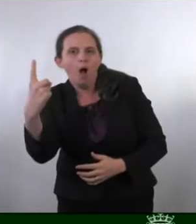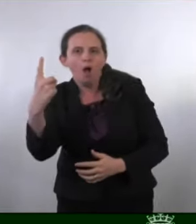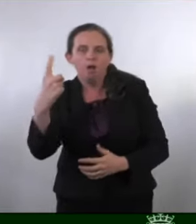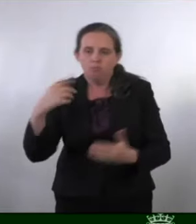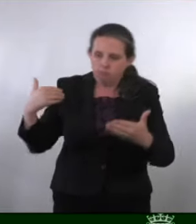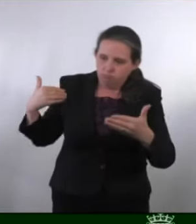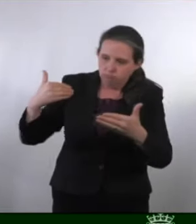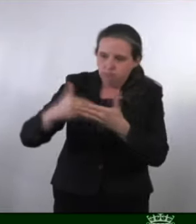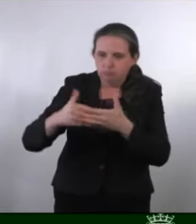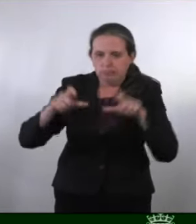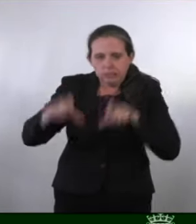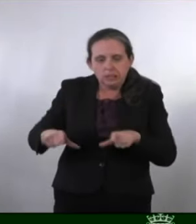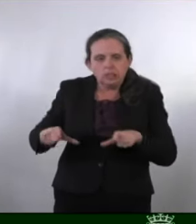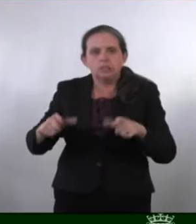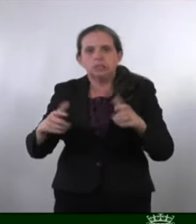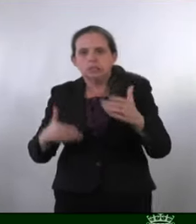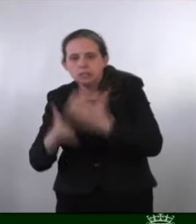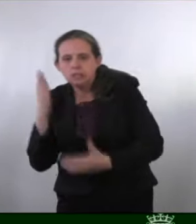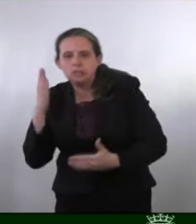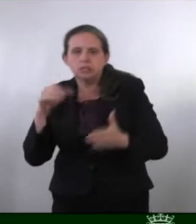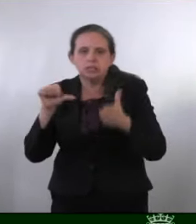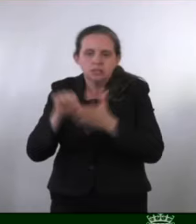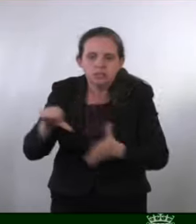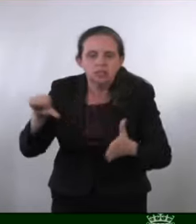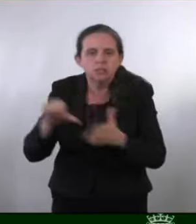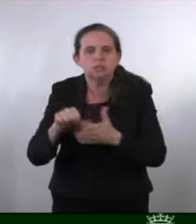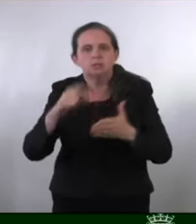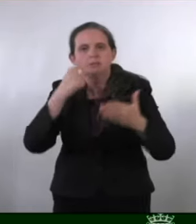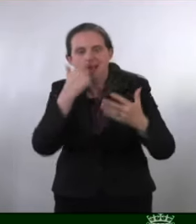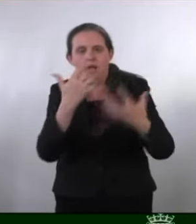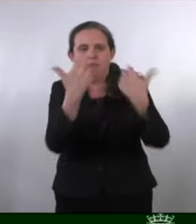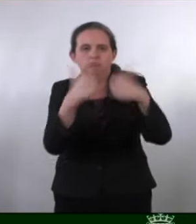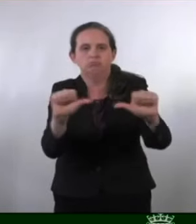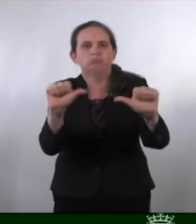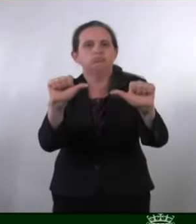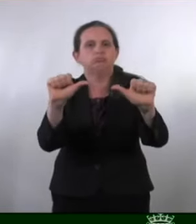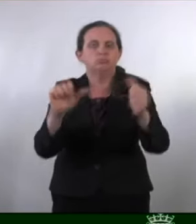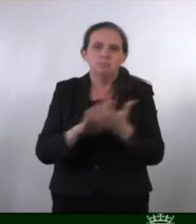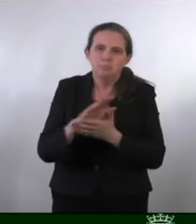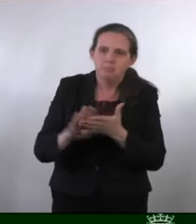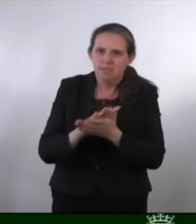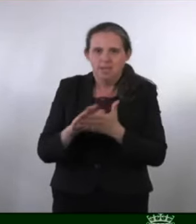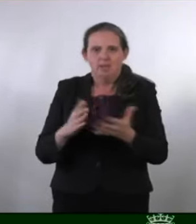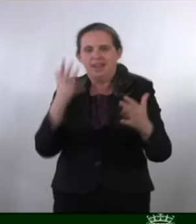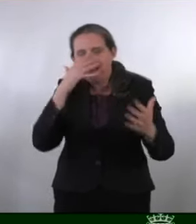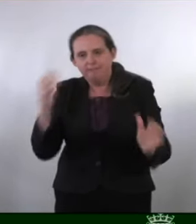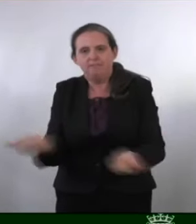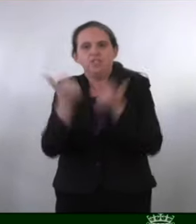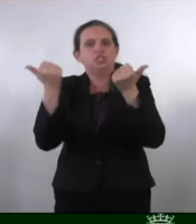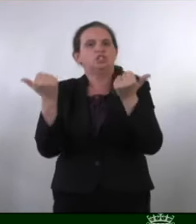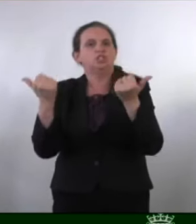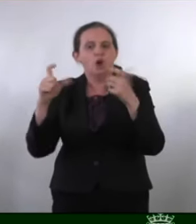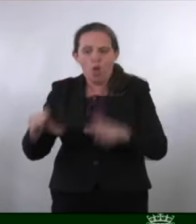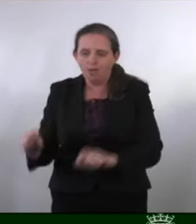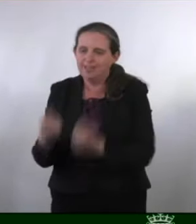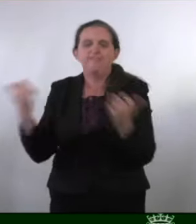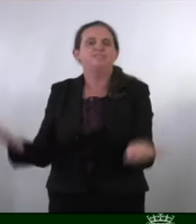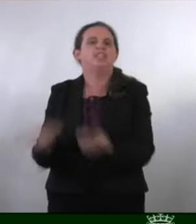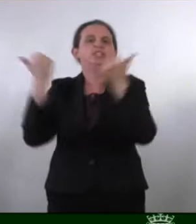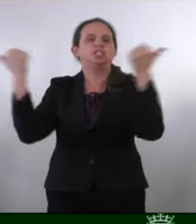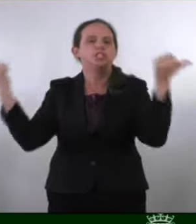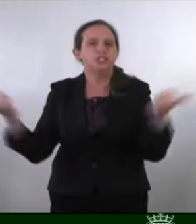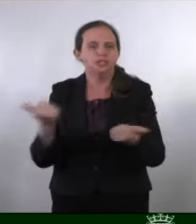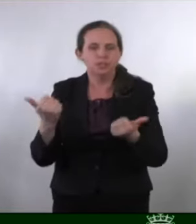in 2020 and make the whole concept of a COVID lockdown redundant. When that moment comes, it will